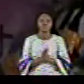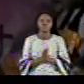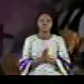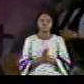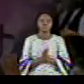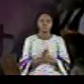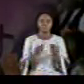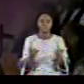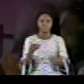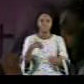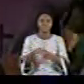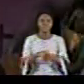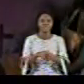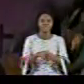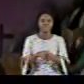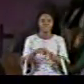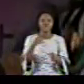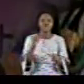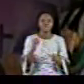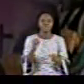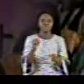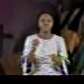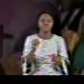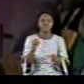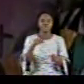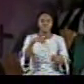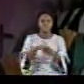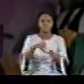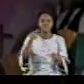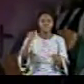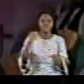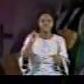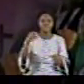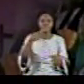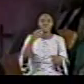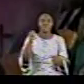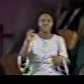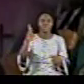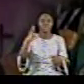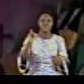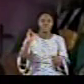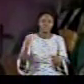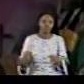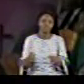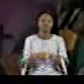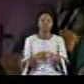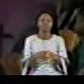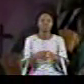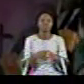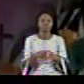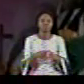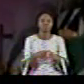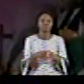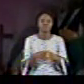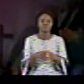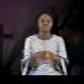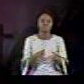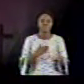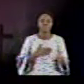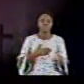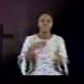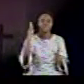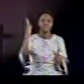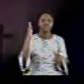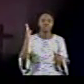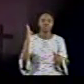South Nigeria. This is Victoria Iyama from Benin City. My testimony goes like